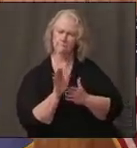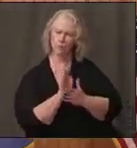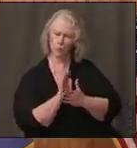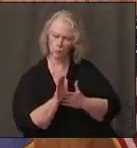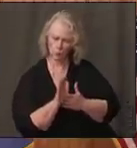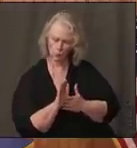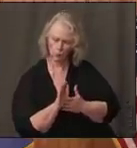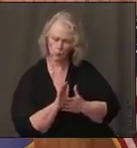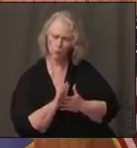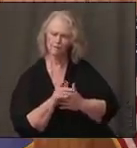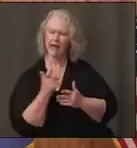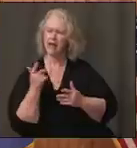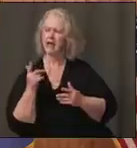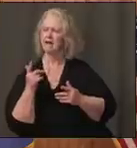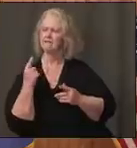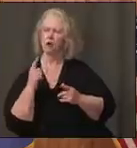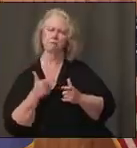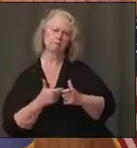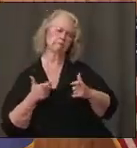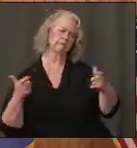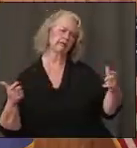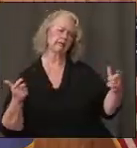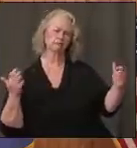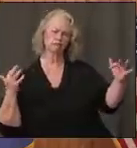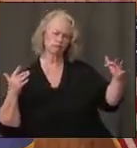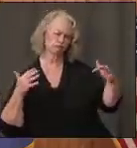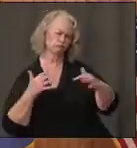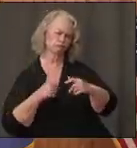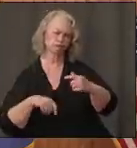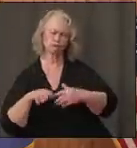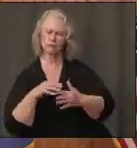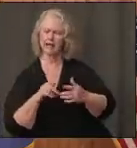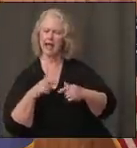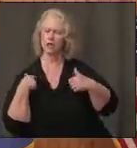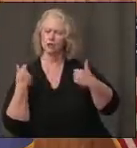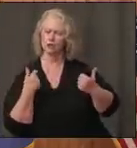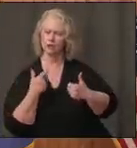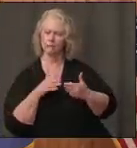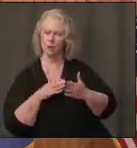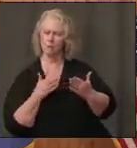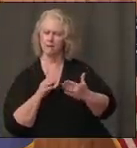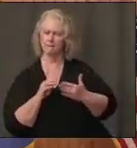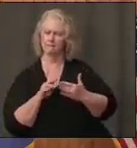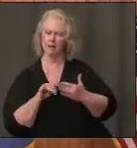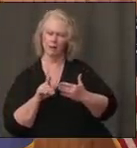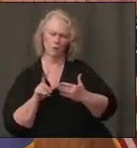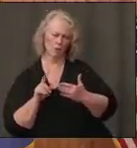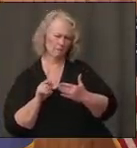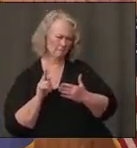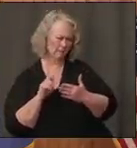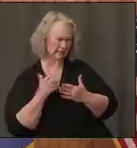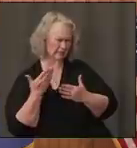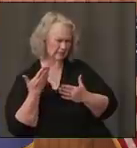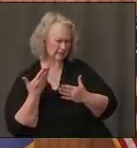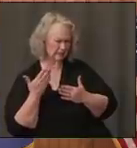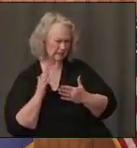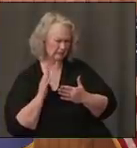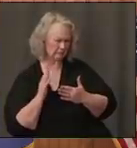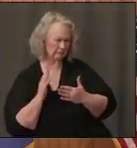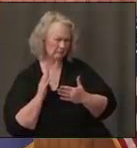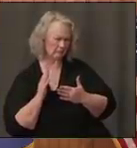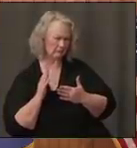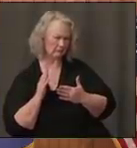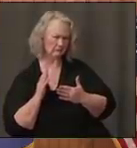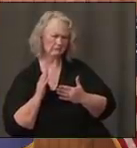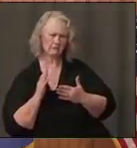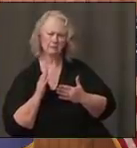and large gatherings would and gyms would open on the 20th. But is it safer to assume that there would